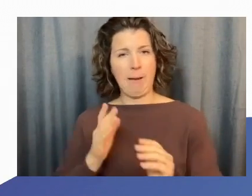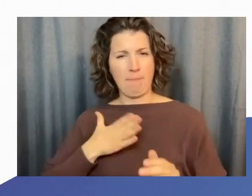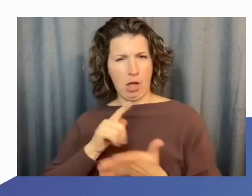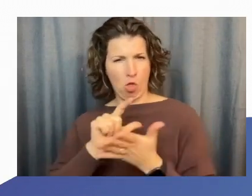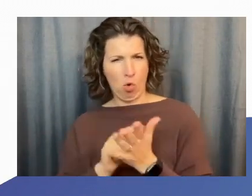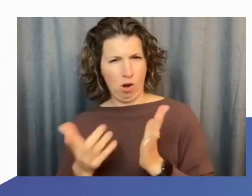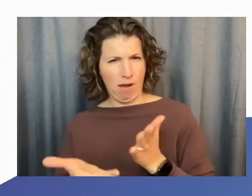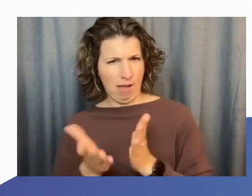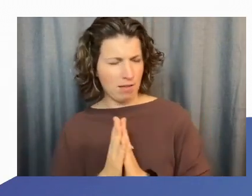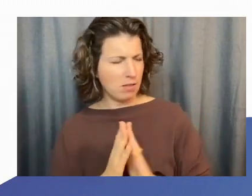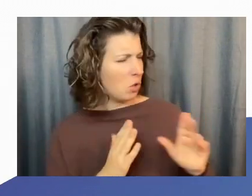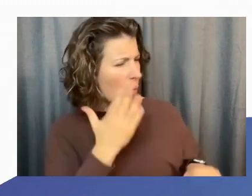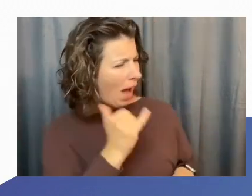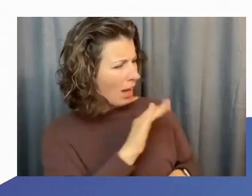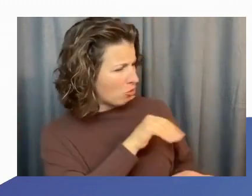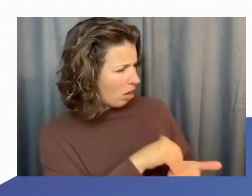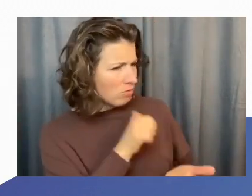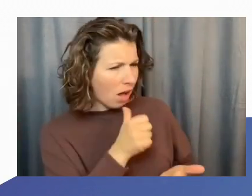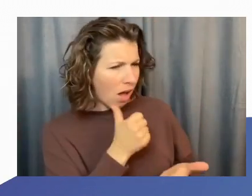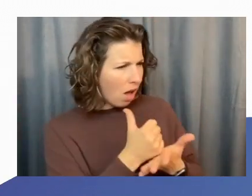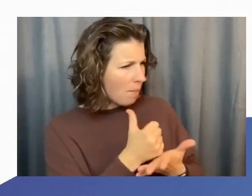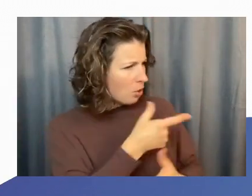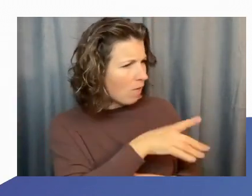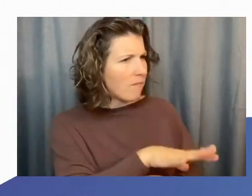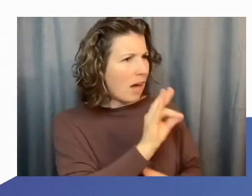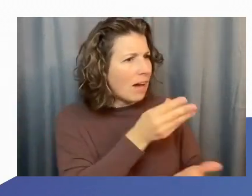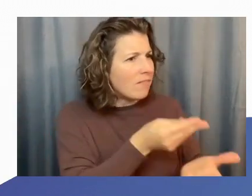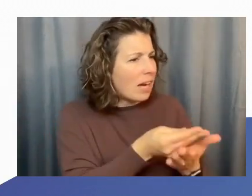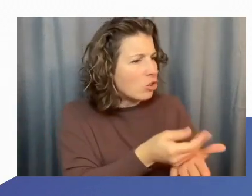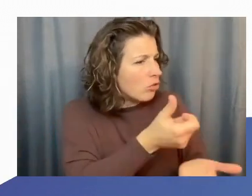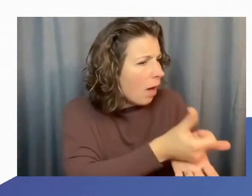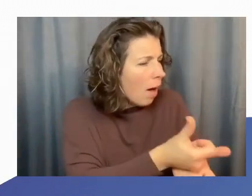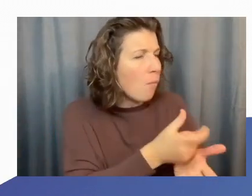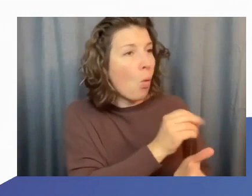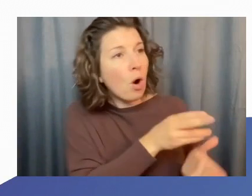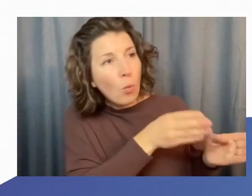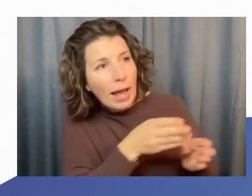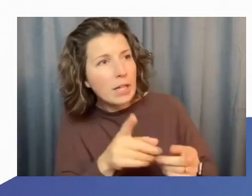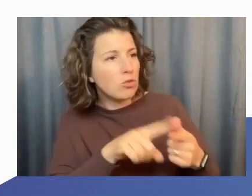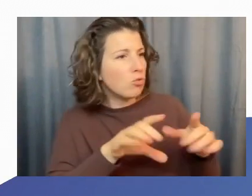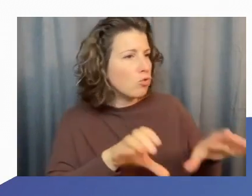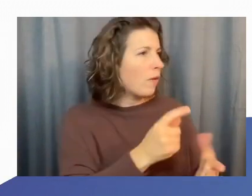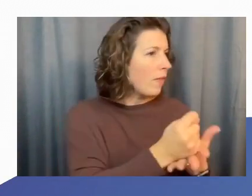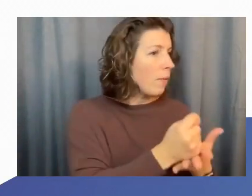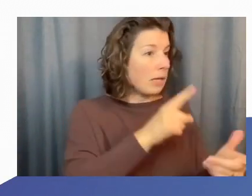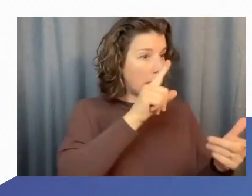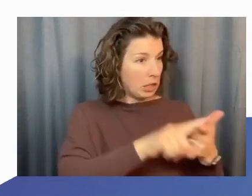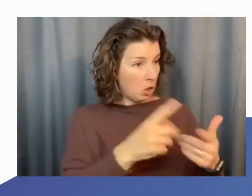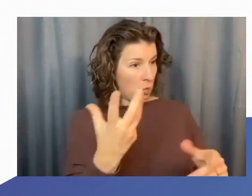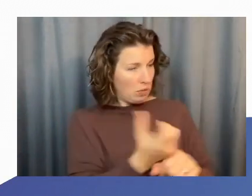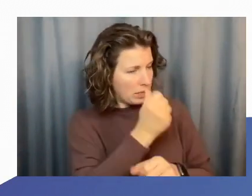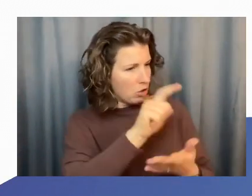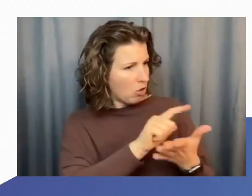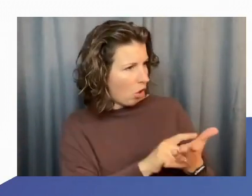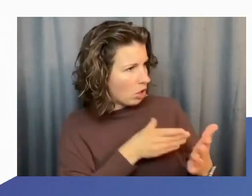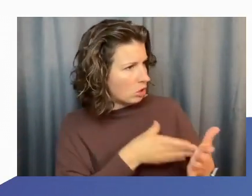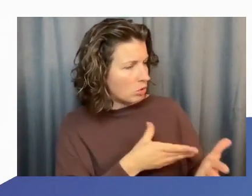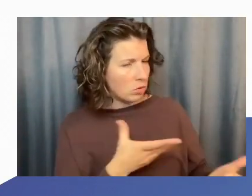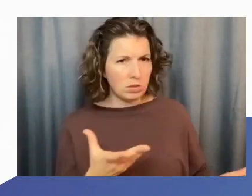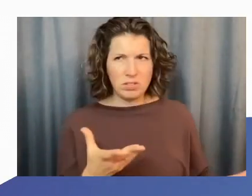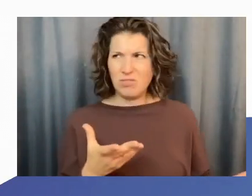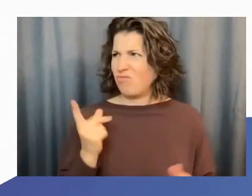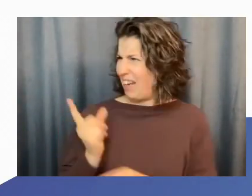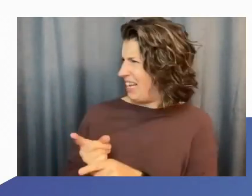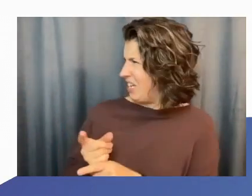you find financial assistance or ways to do therapy until we win this lawsuit? Right, why weren't